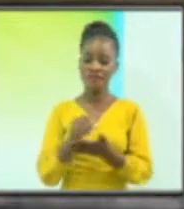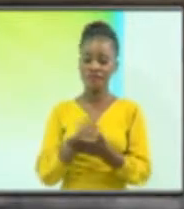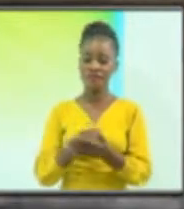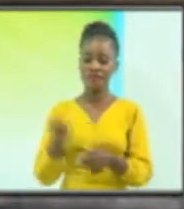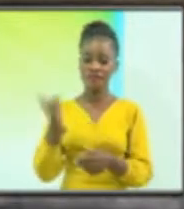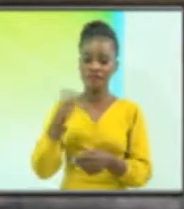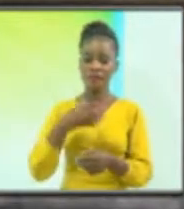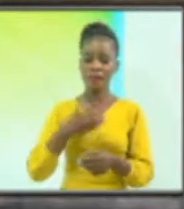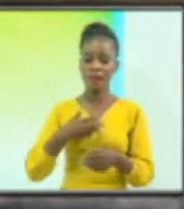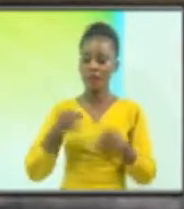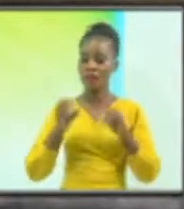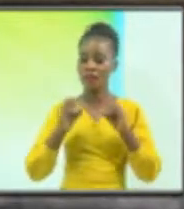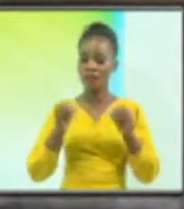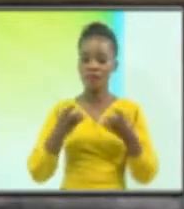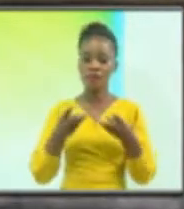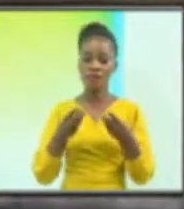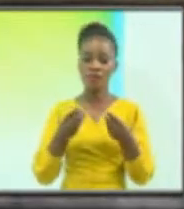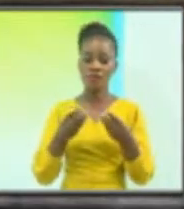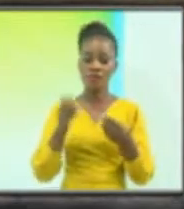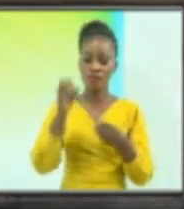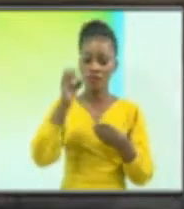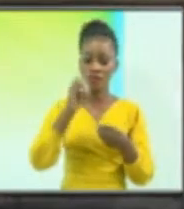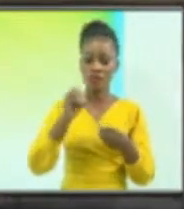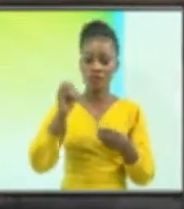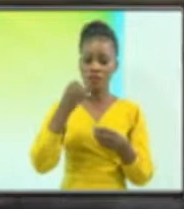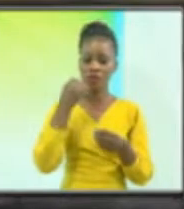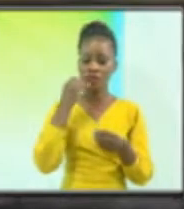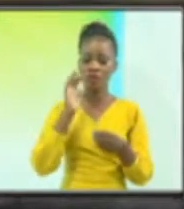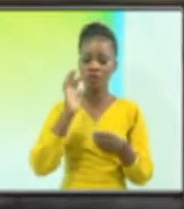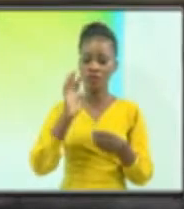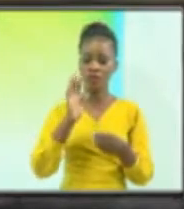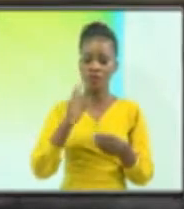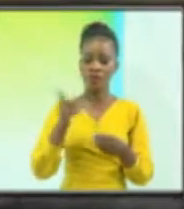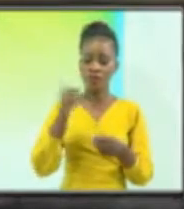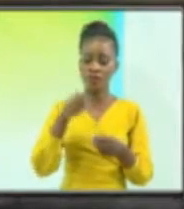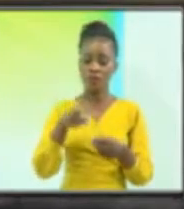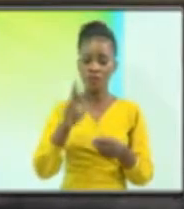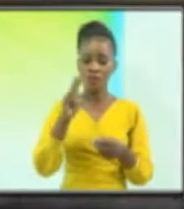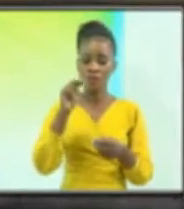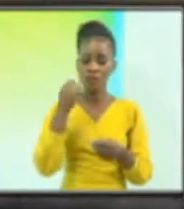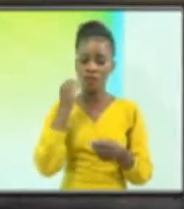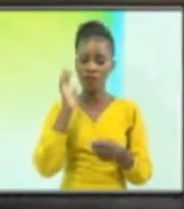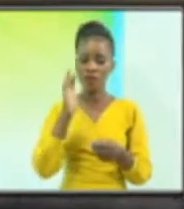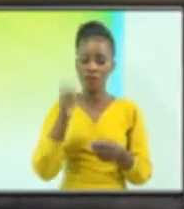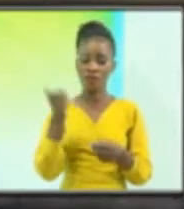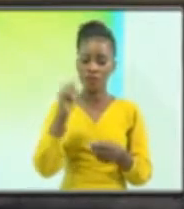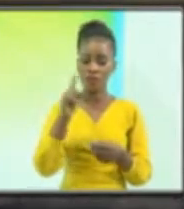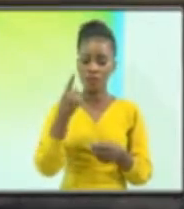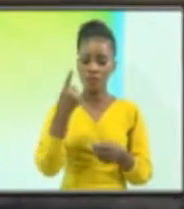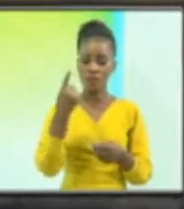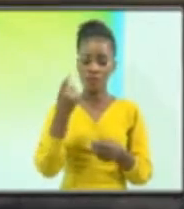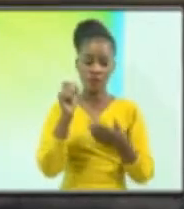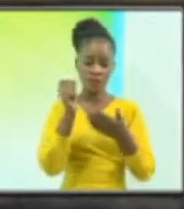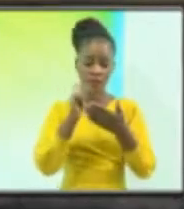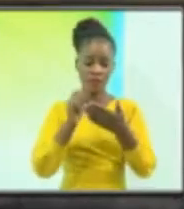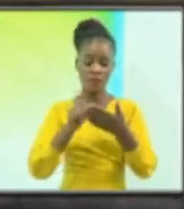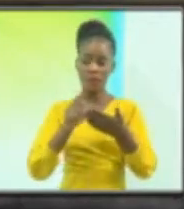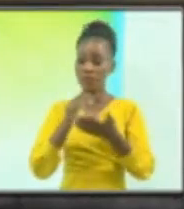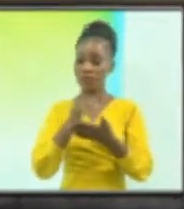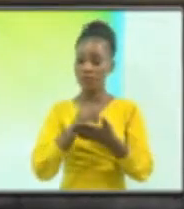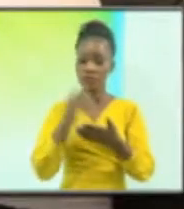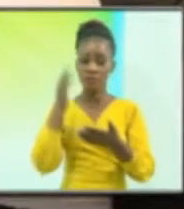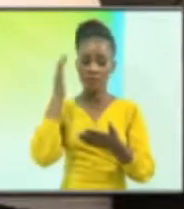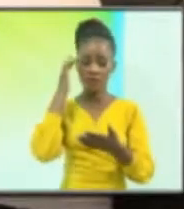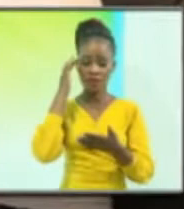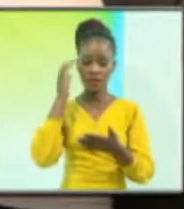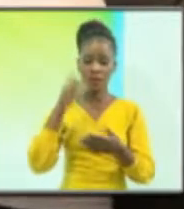have money, but there's an organization that actually pays for them, UNHCR. For once you are registered, I think you are